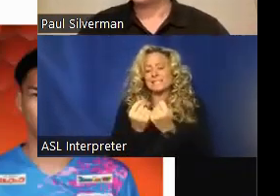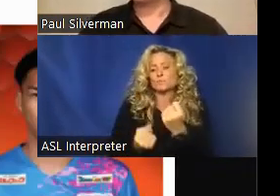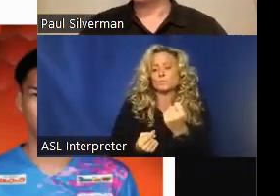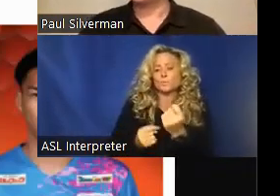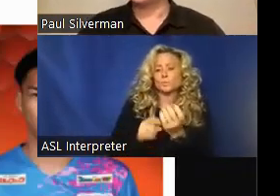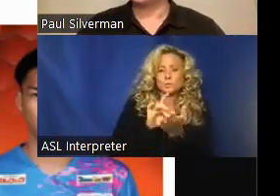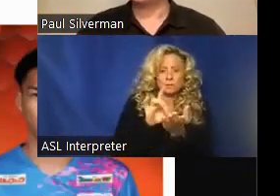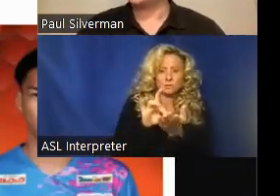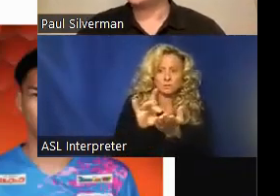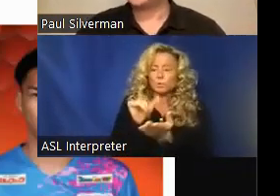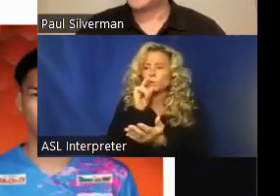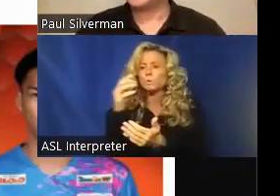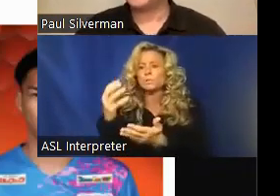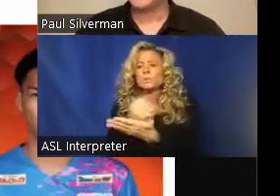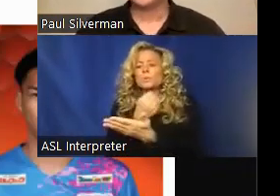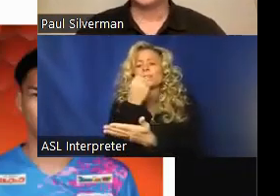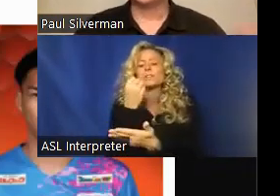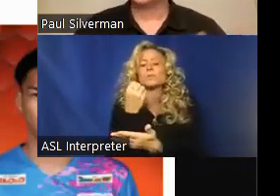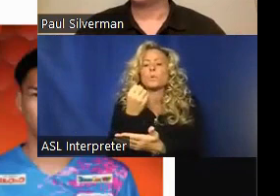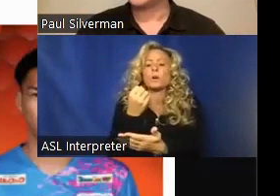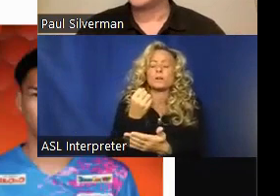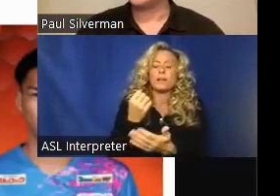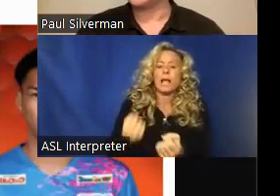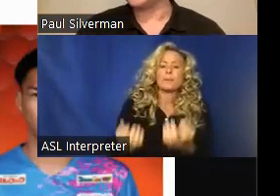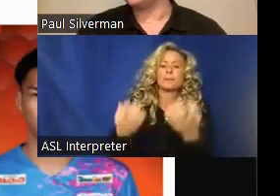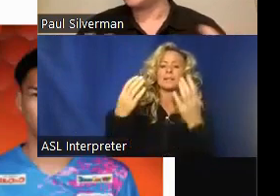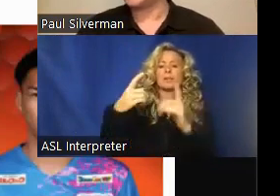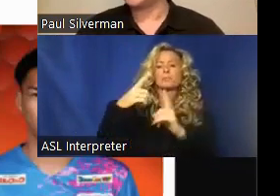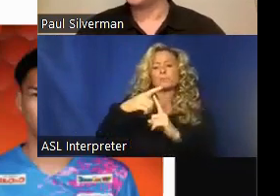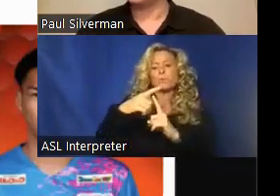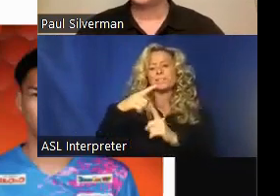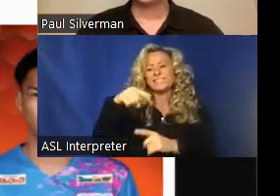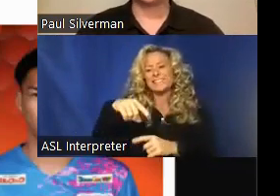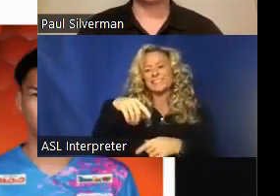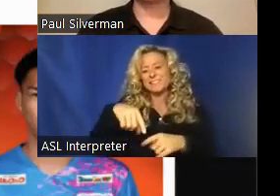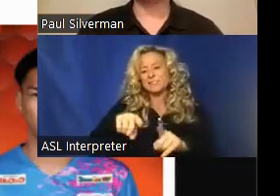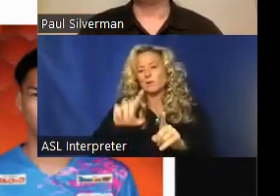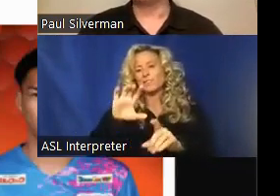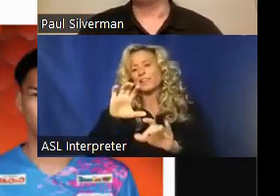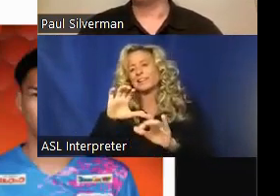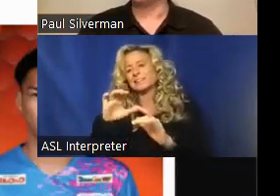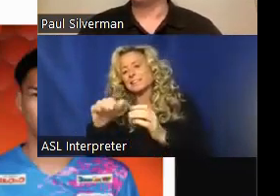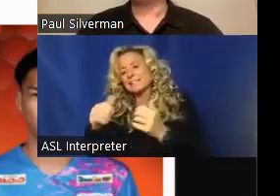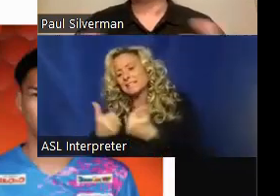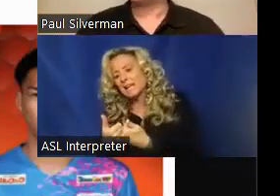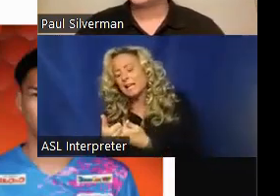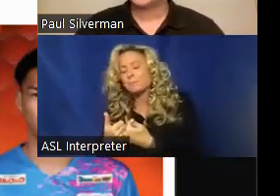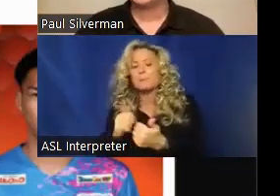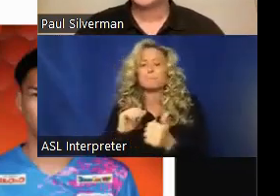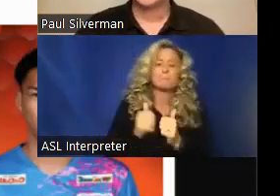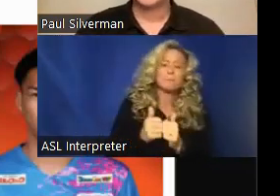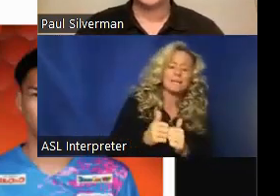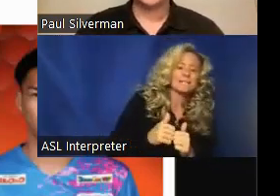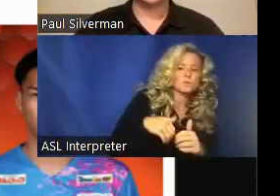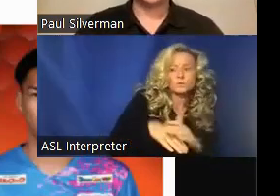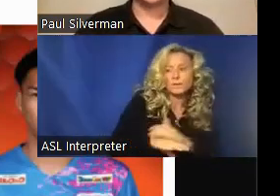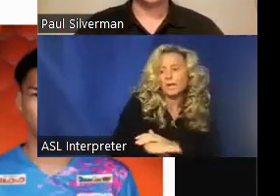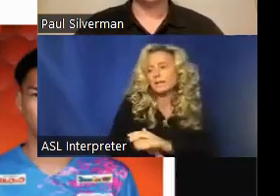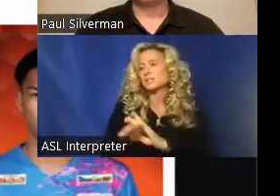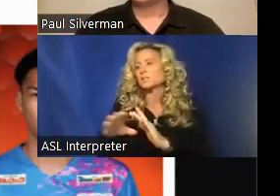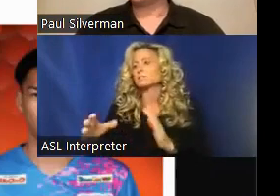many points, or a commensurate amount of points within our game. And then based on those points and how other people who entered in the game